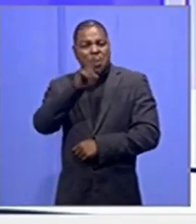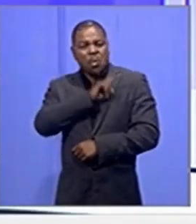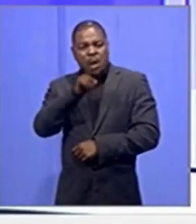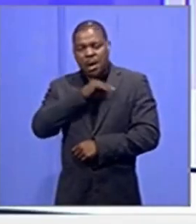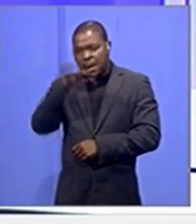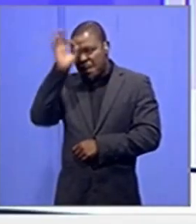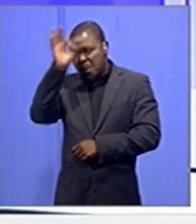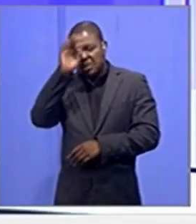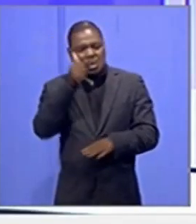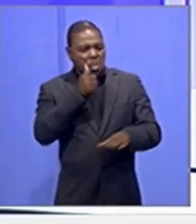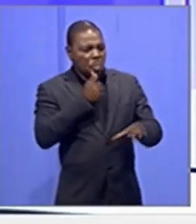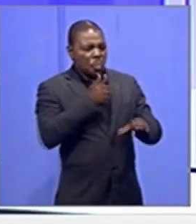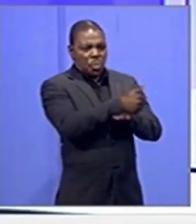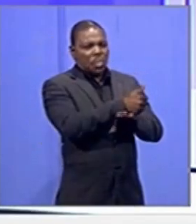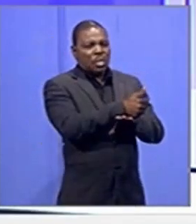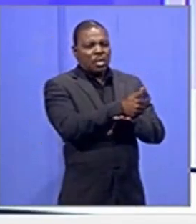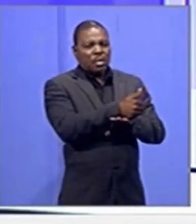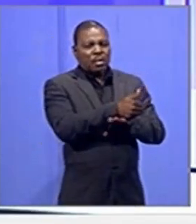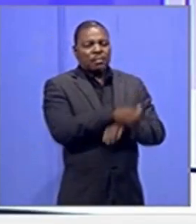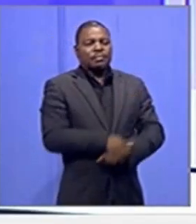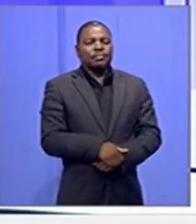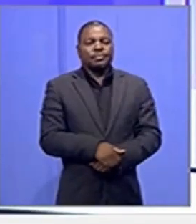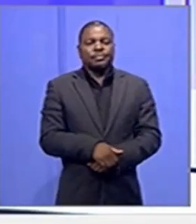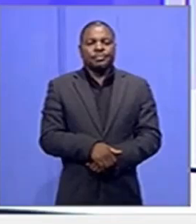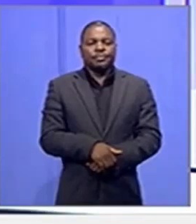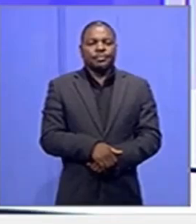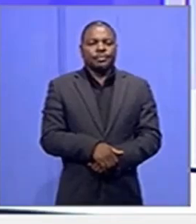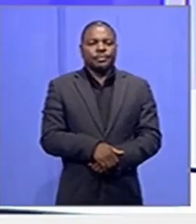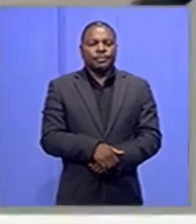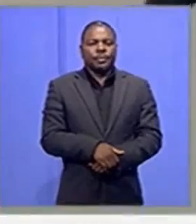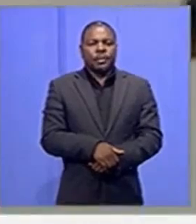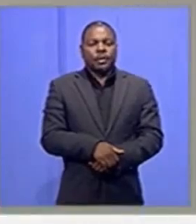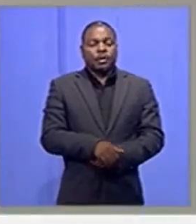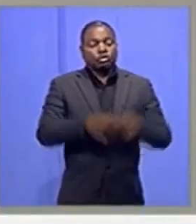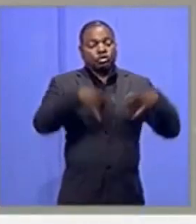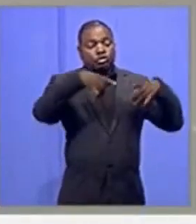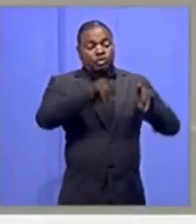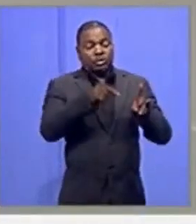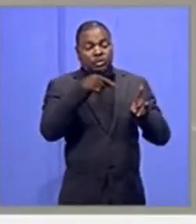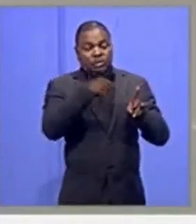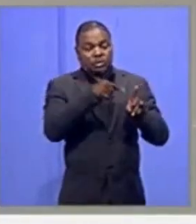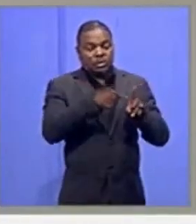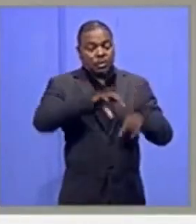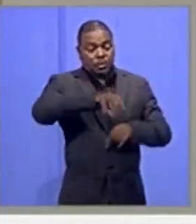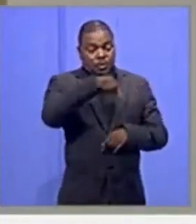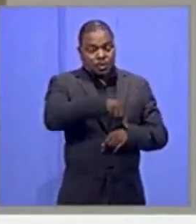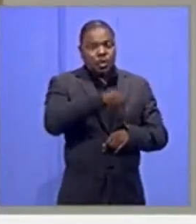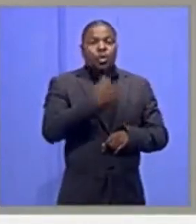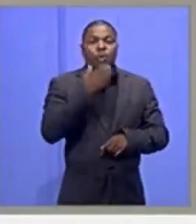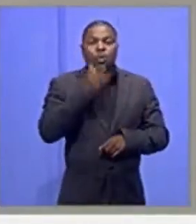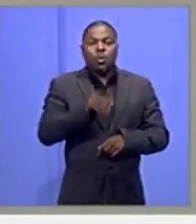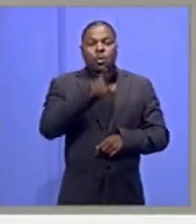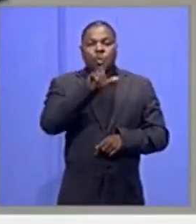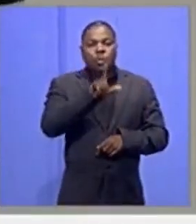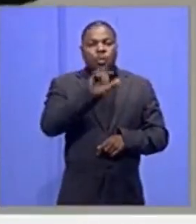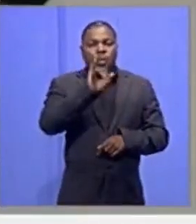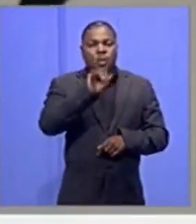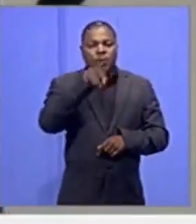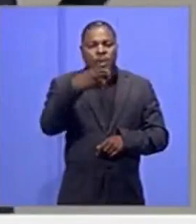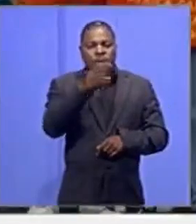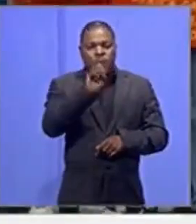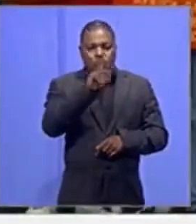ya province e hlapeditšego merero ya maphodisa. Modulasetulo wa EFF ka provinseng ye, Mapheole Diphoko,